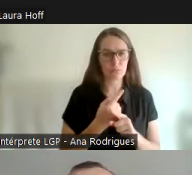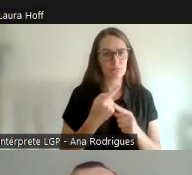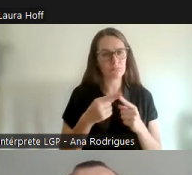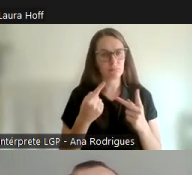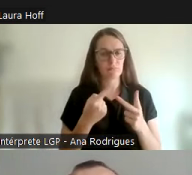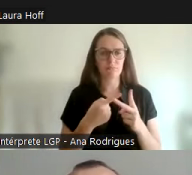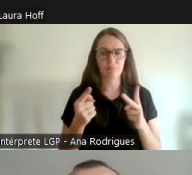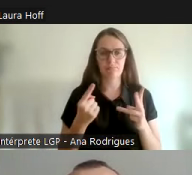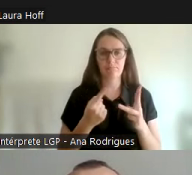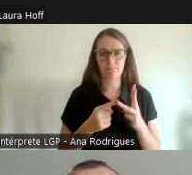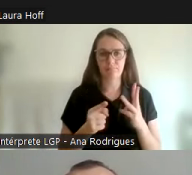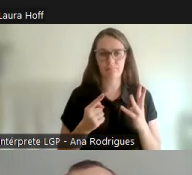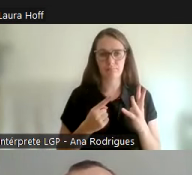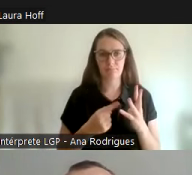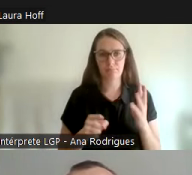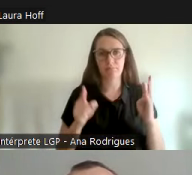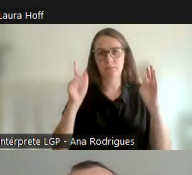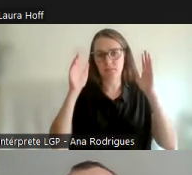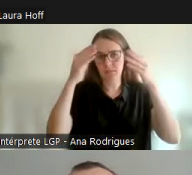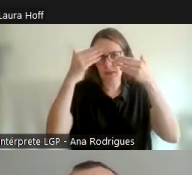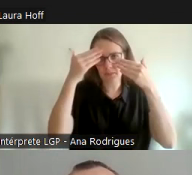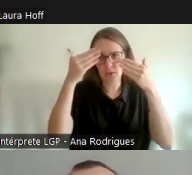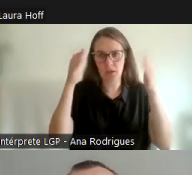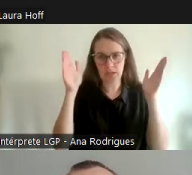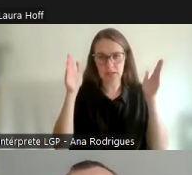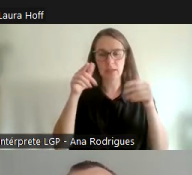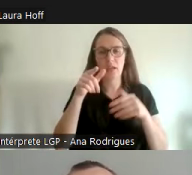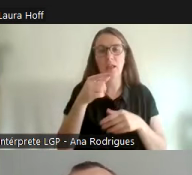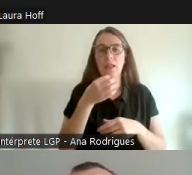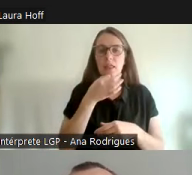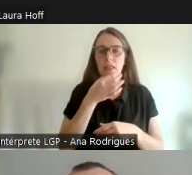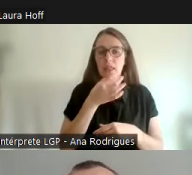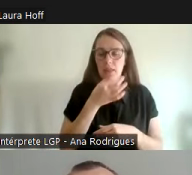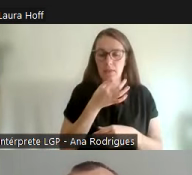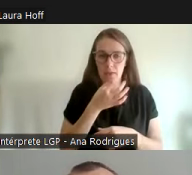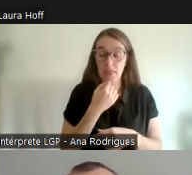democracy, we found that one of the main